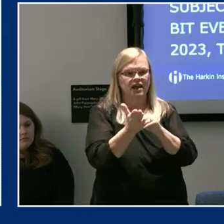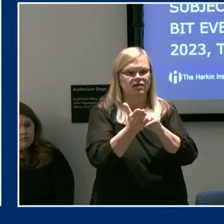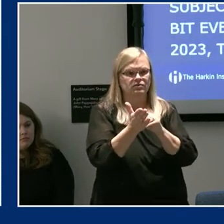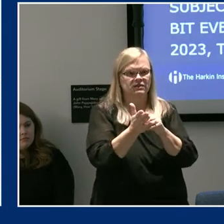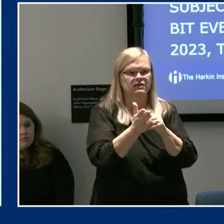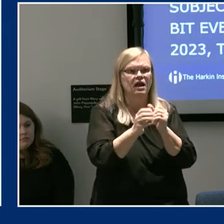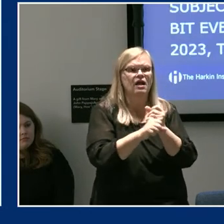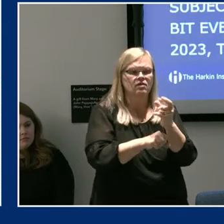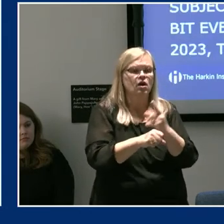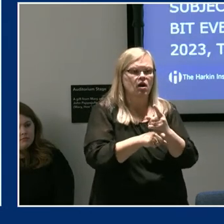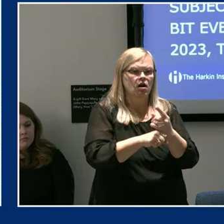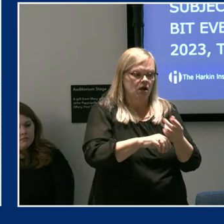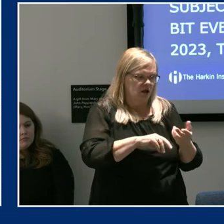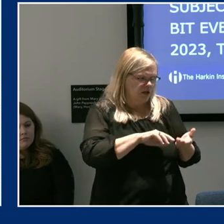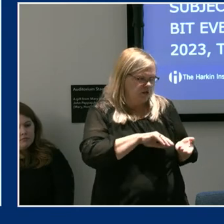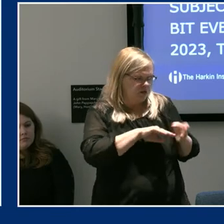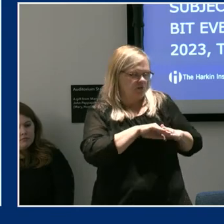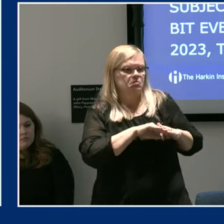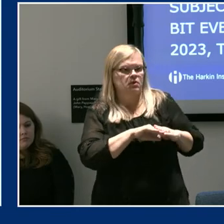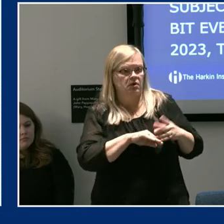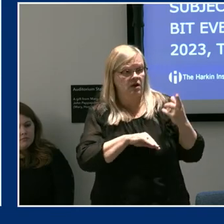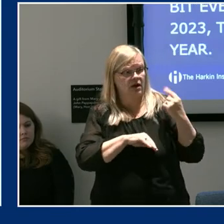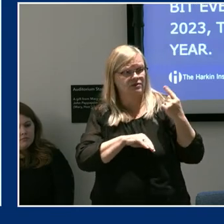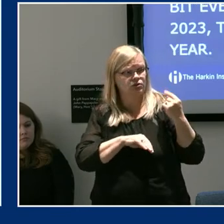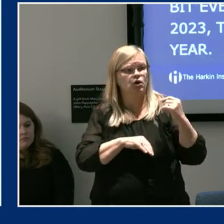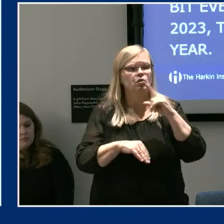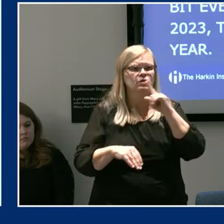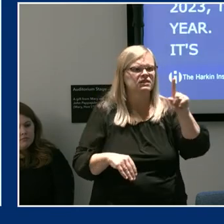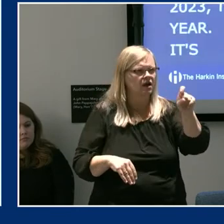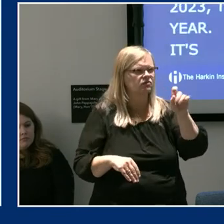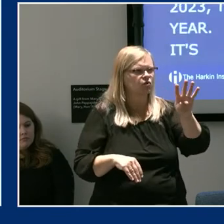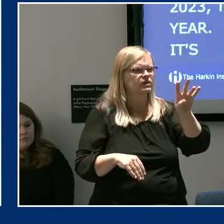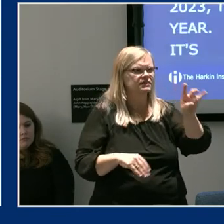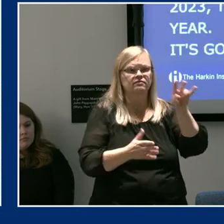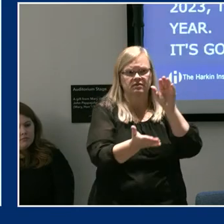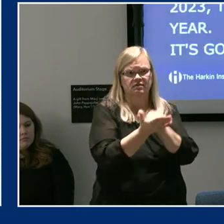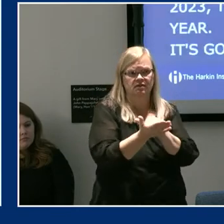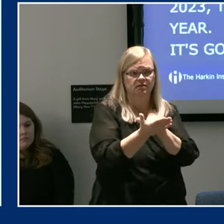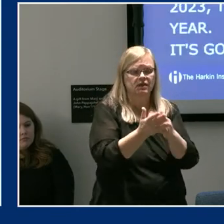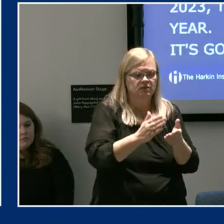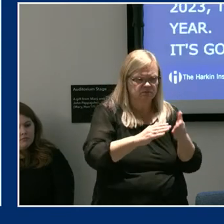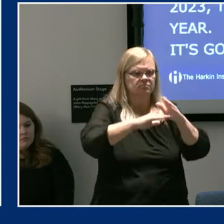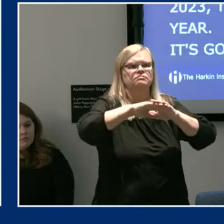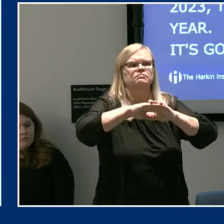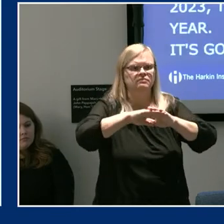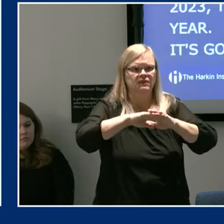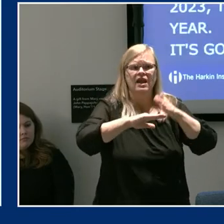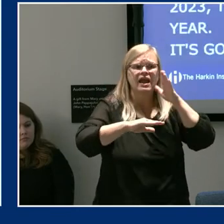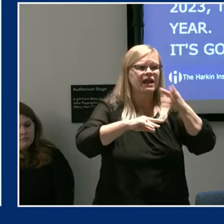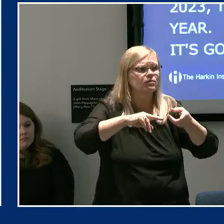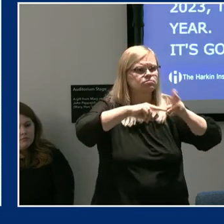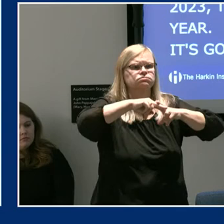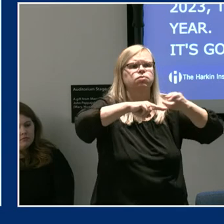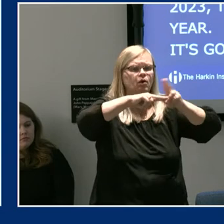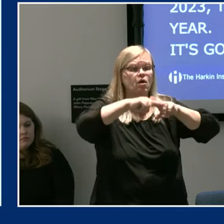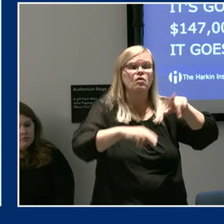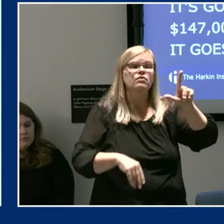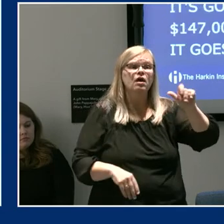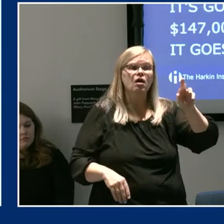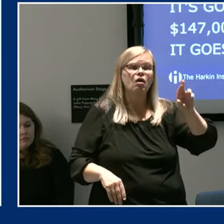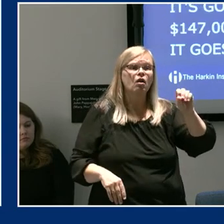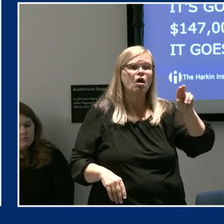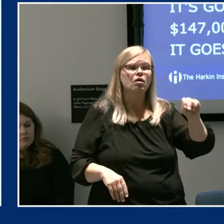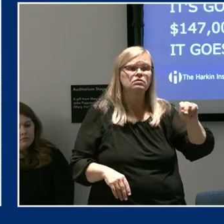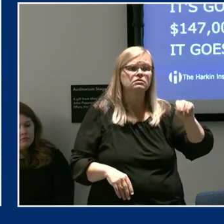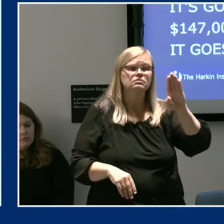It's gone up from this past year was about $147,000. It goes up a little bit every year. The Larson bill